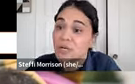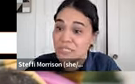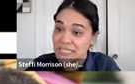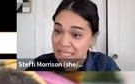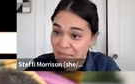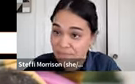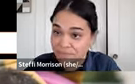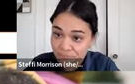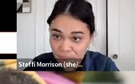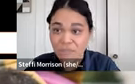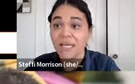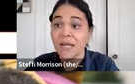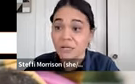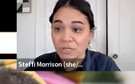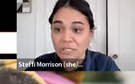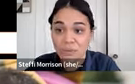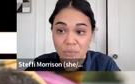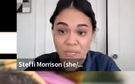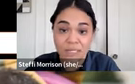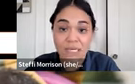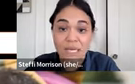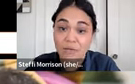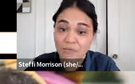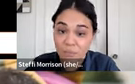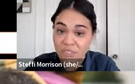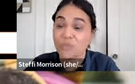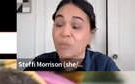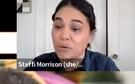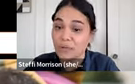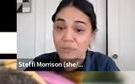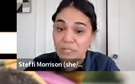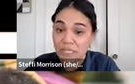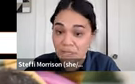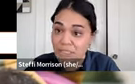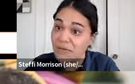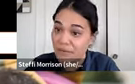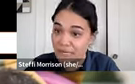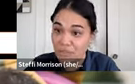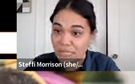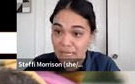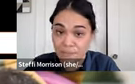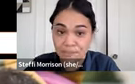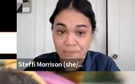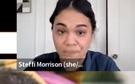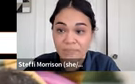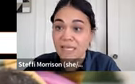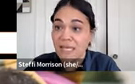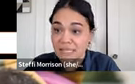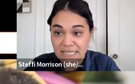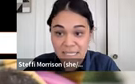across Washington State, and 121 of which reported three years of financial data.